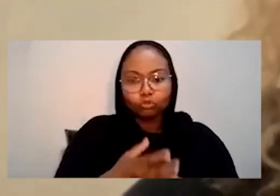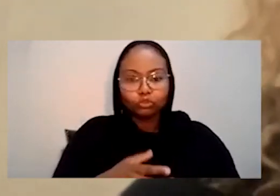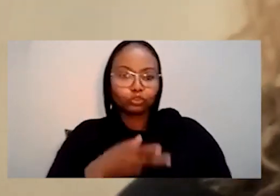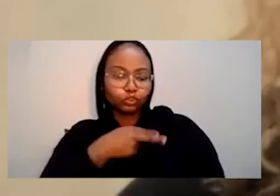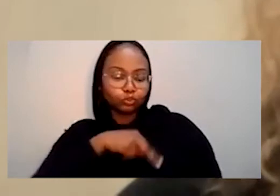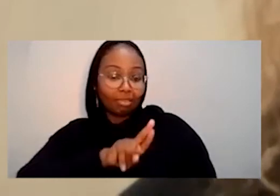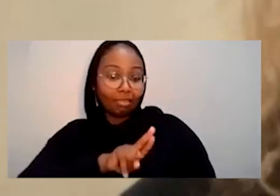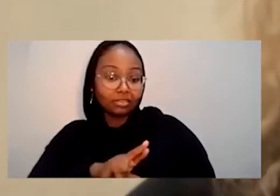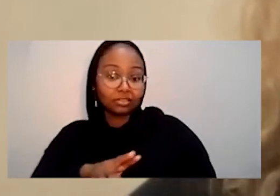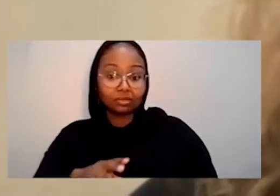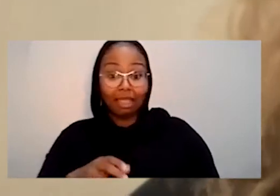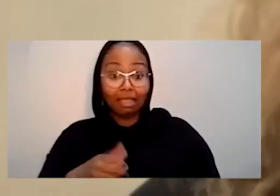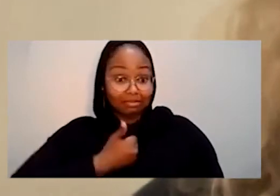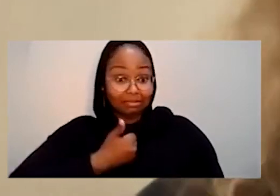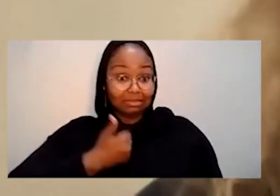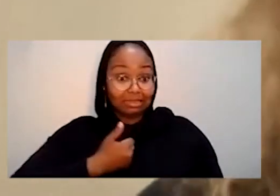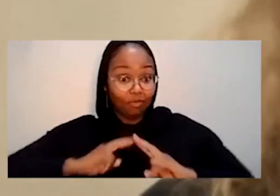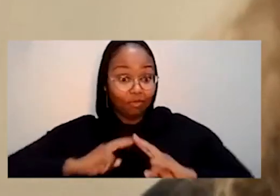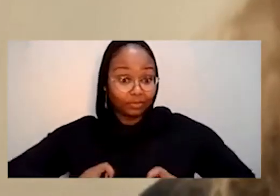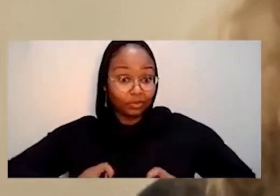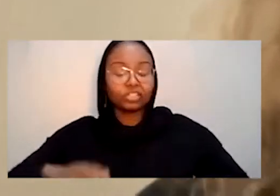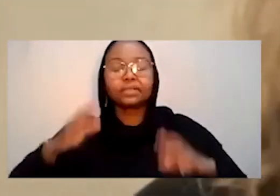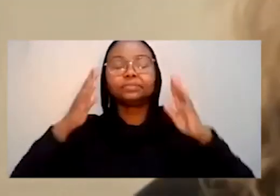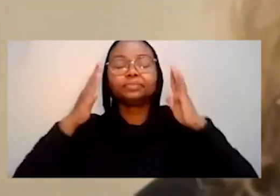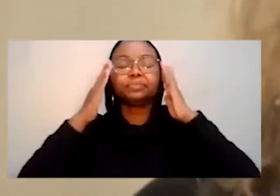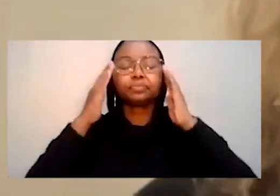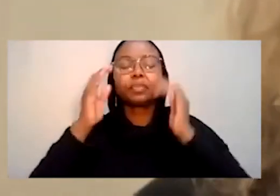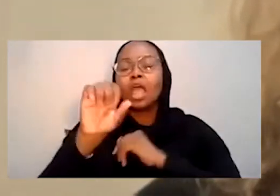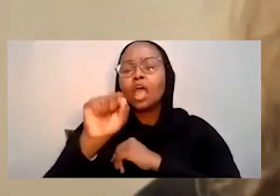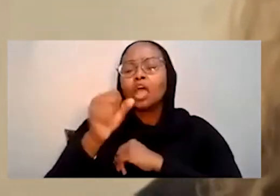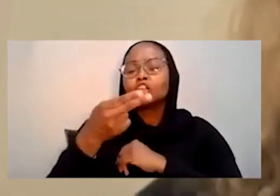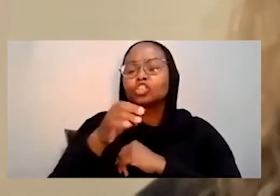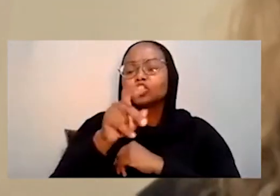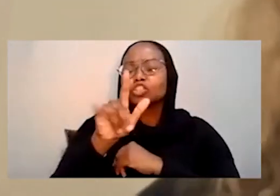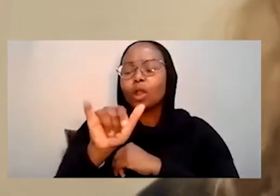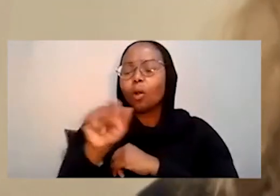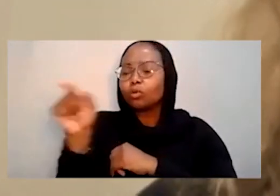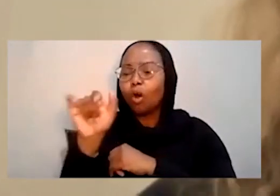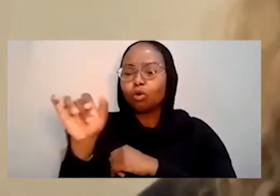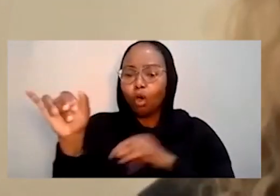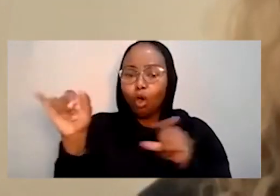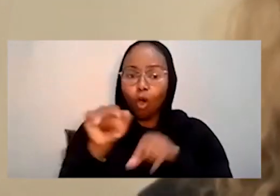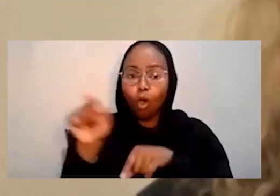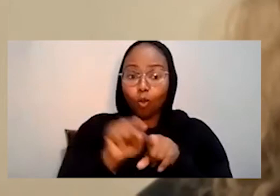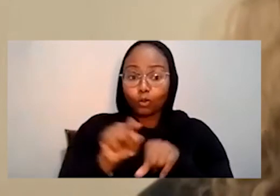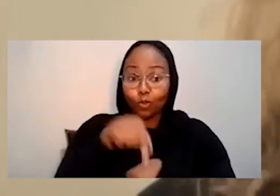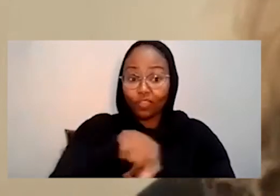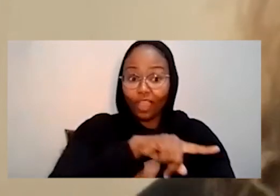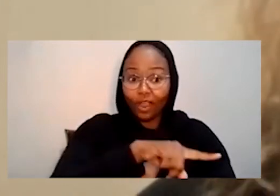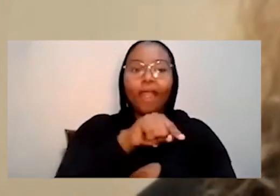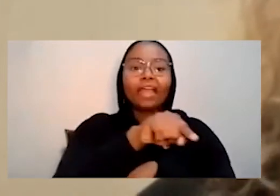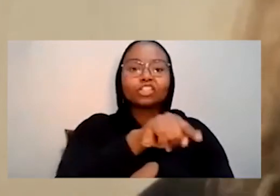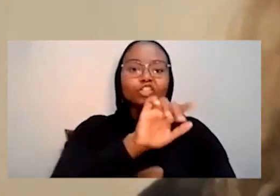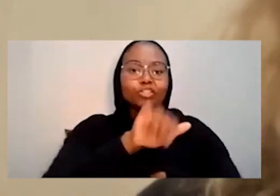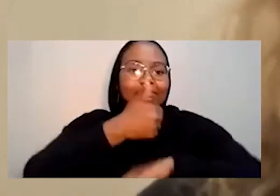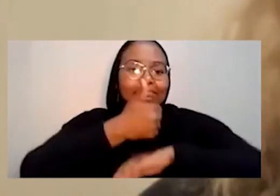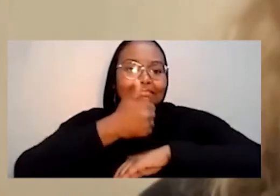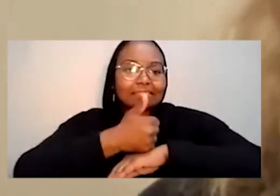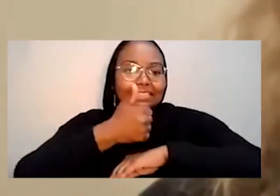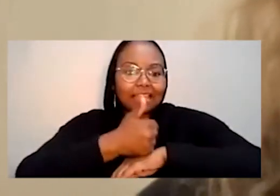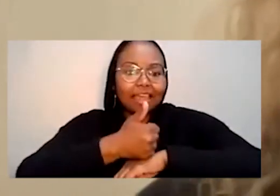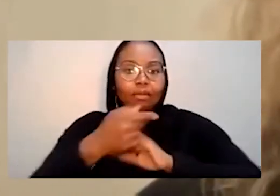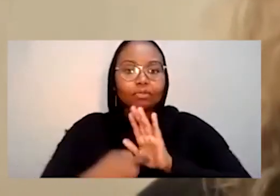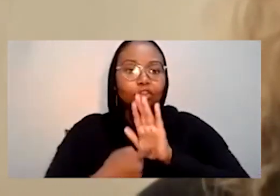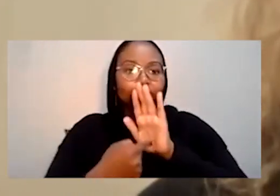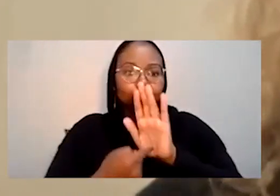self-exploration. So Cheryl was also on the trip, and she arranged for a screening with Kirsten to show this